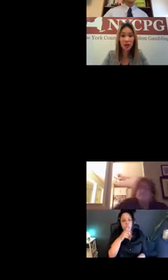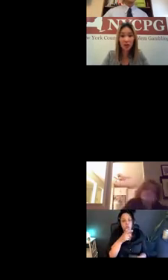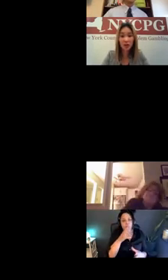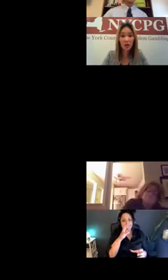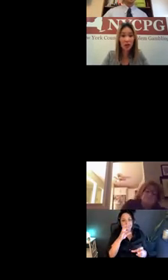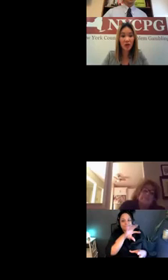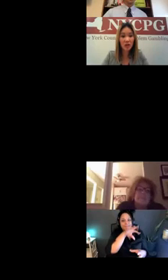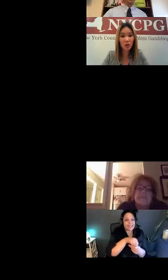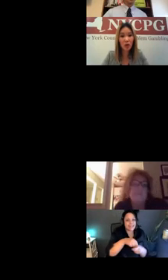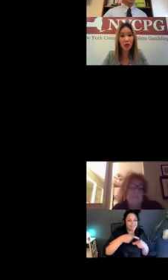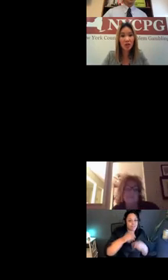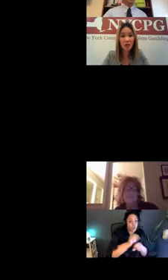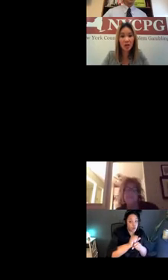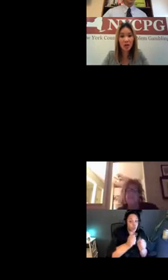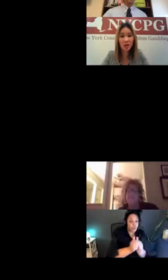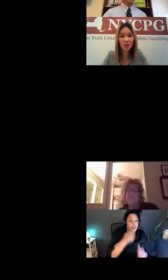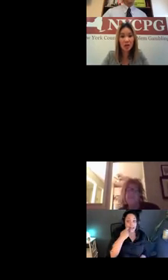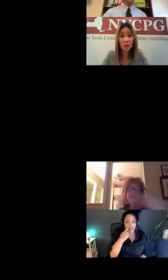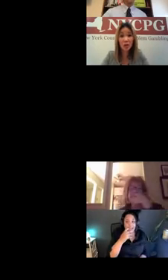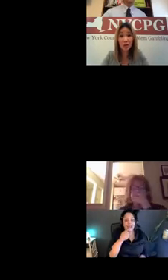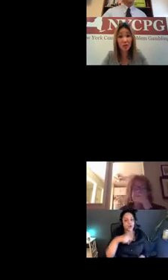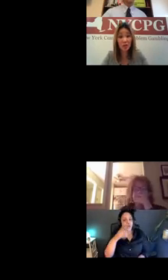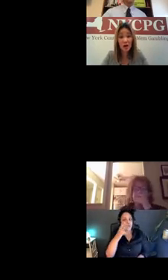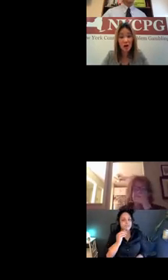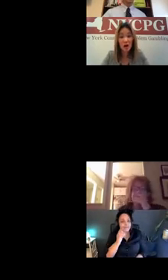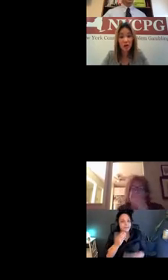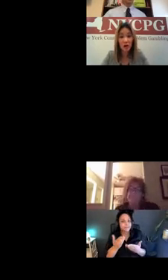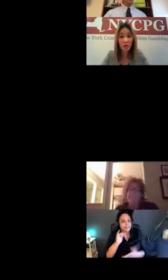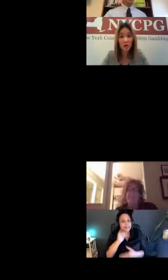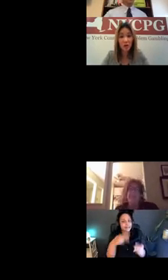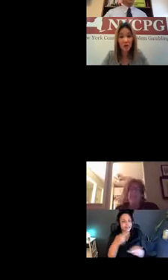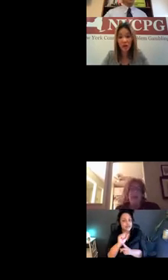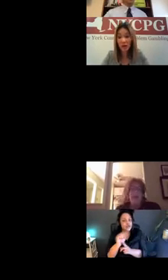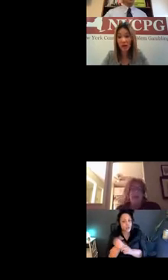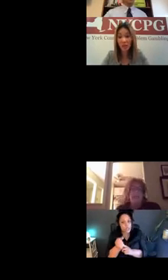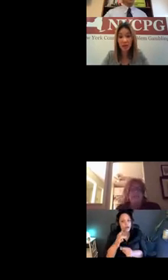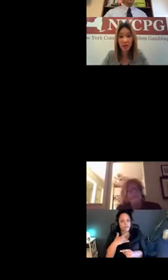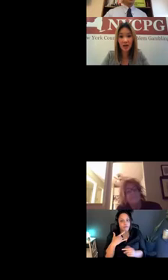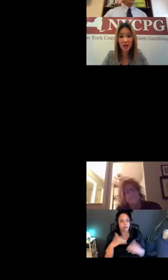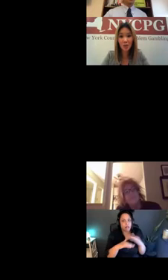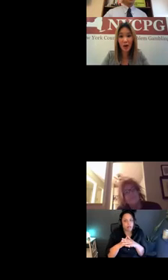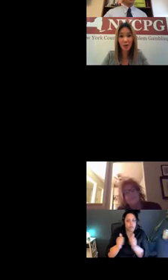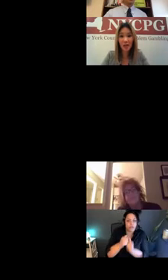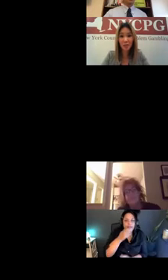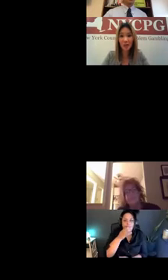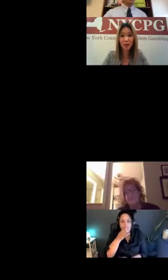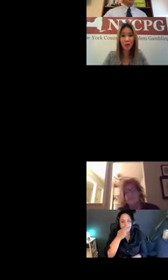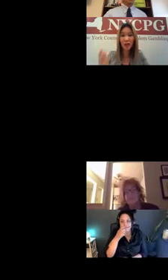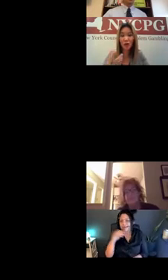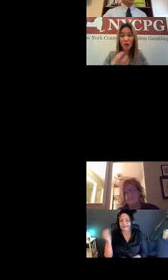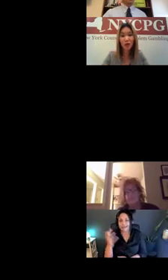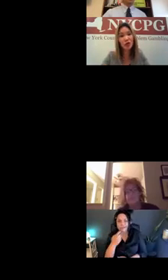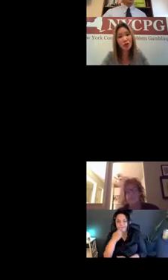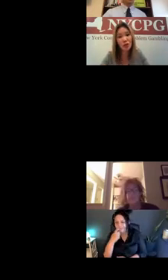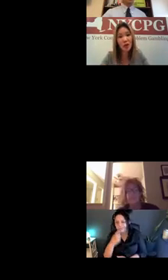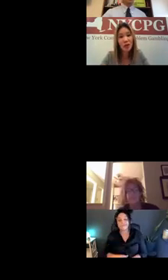addictions field and those of us who are experiencing situations of crossover with cannabis and problem gambling. So